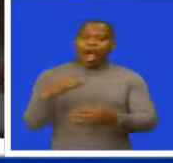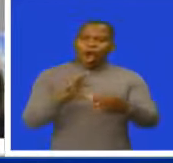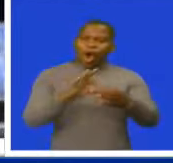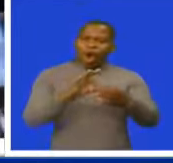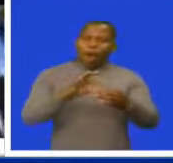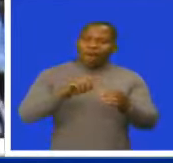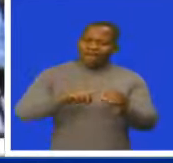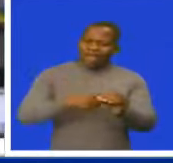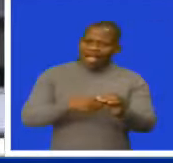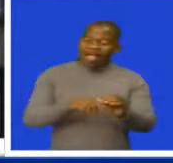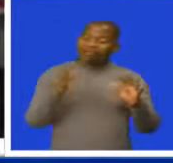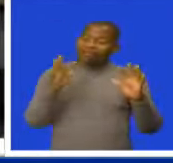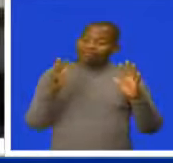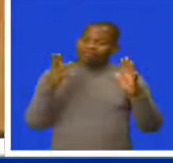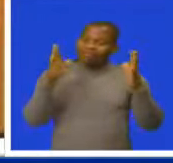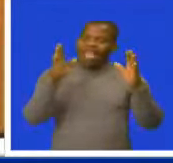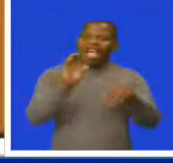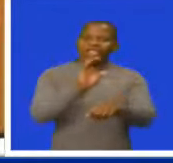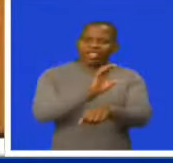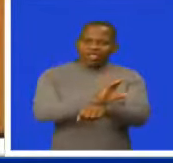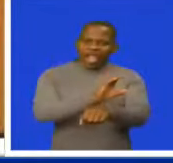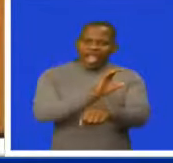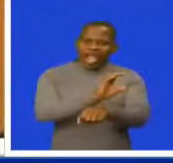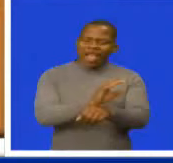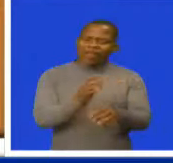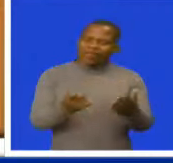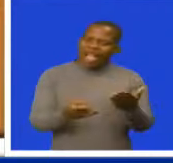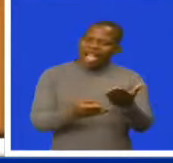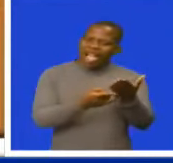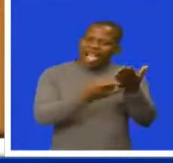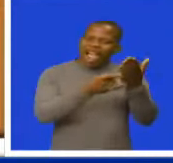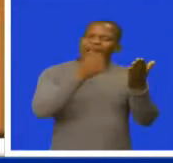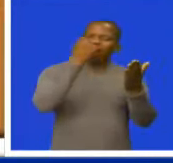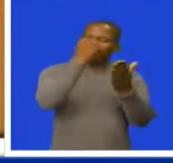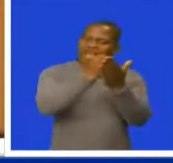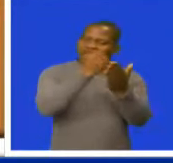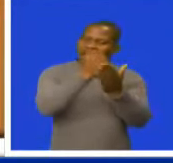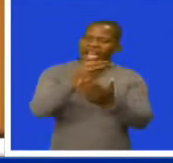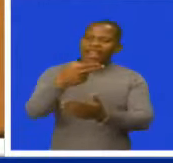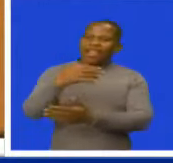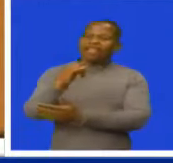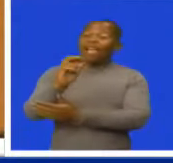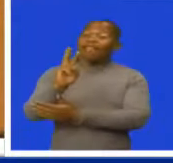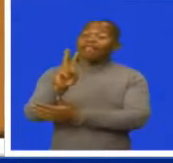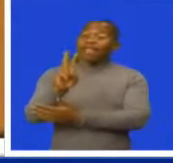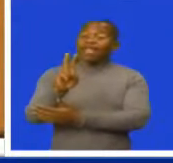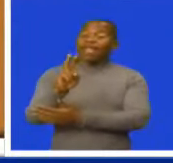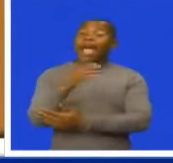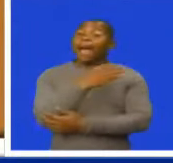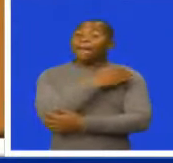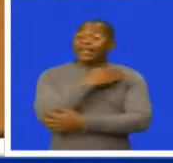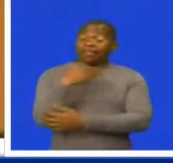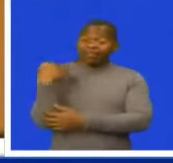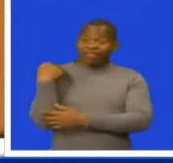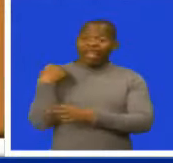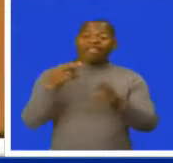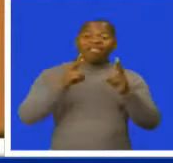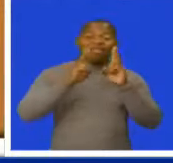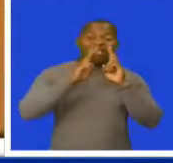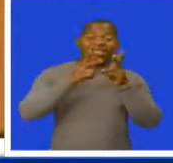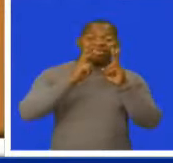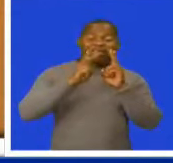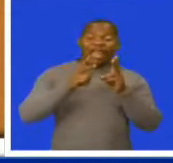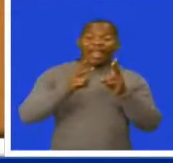etindzabeni de-HIV. Kanti ke induna yelitiko letekuvakasha netindzaba temvelo ithi umbiko wekubuketa